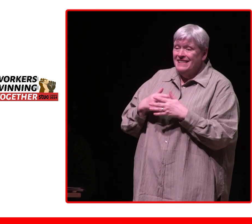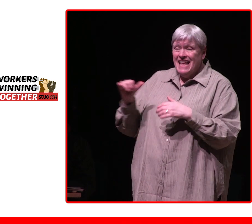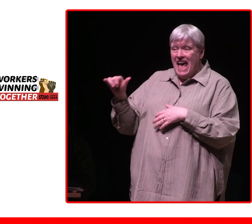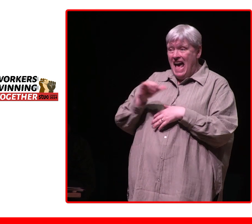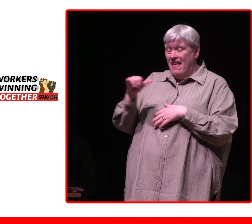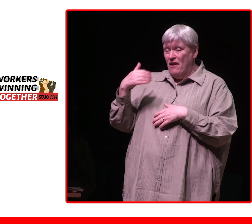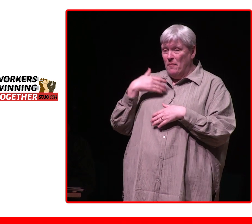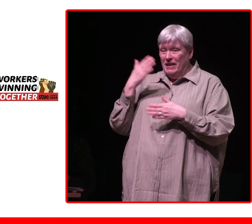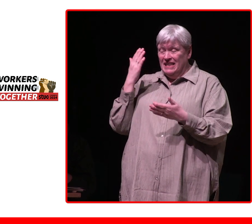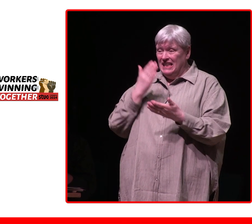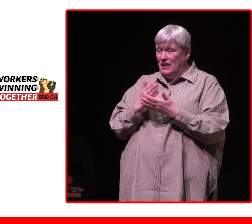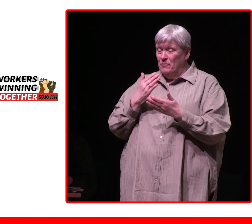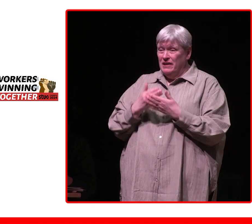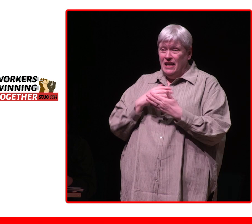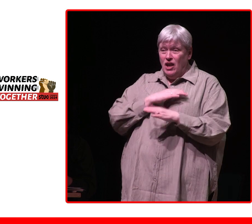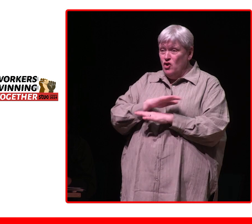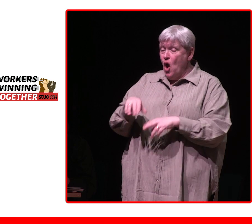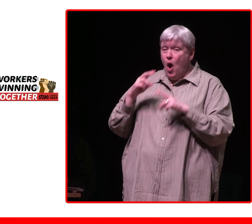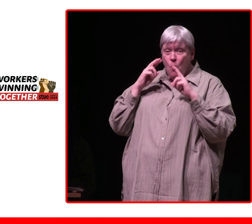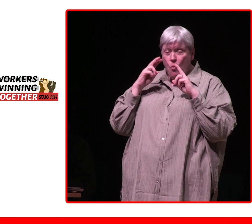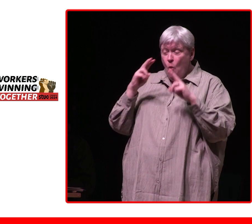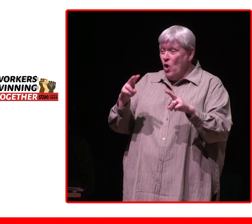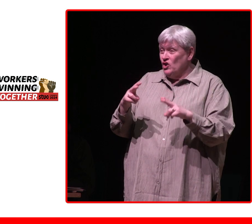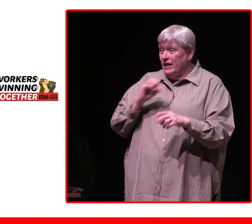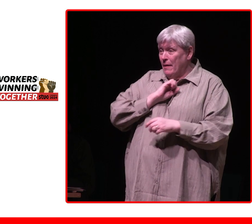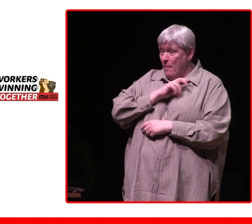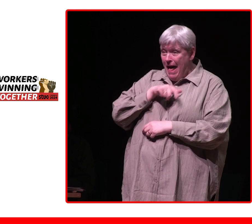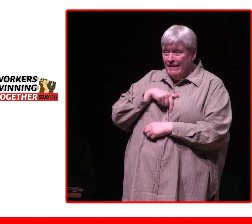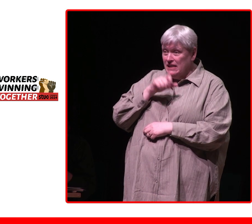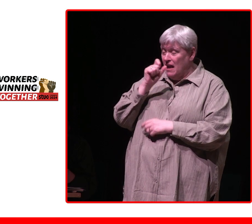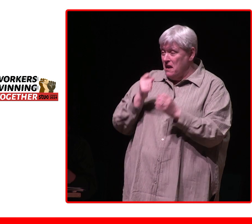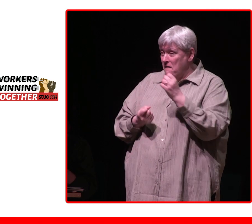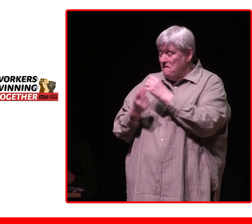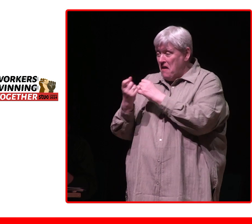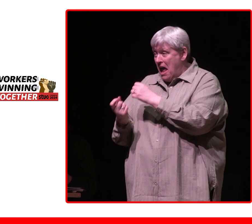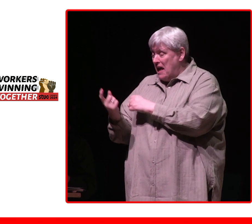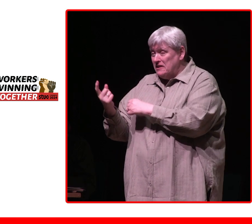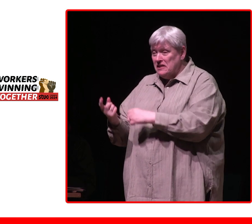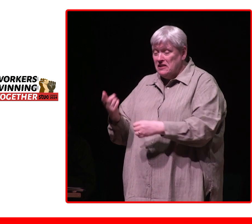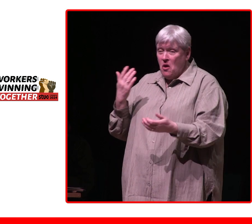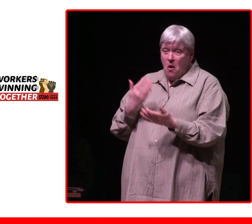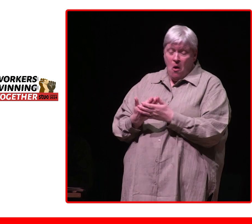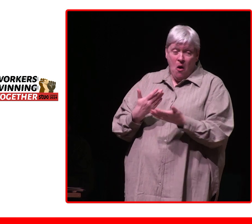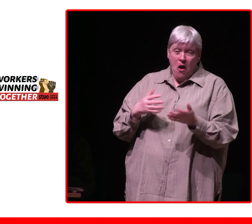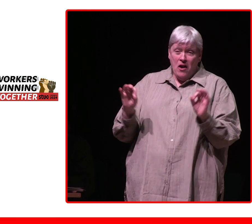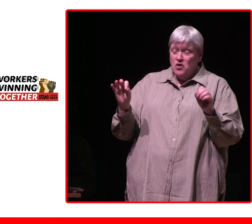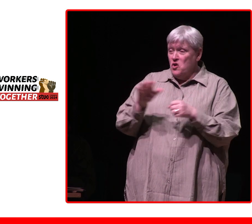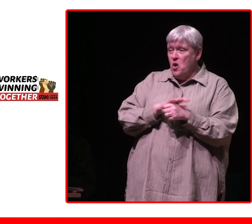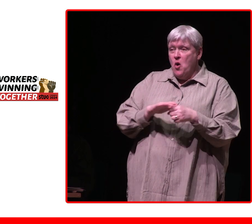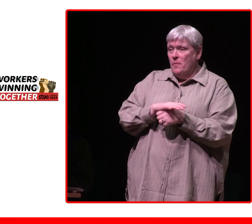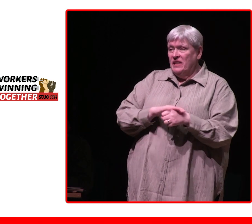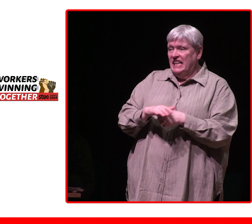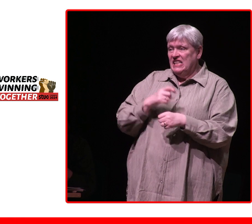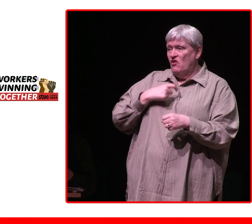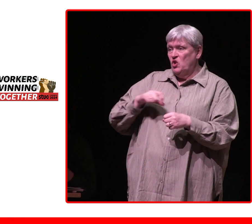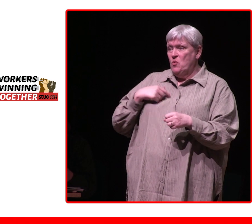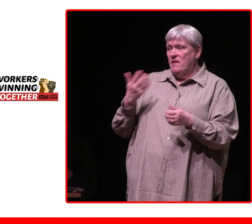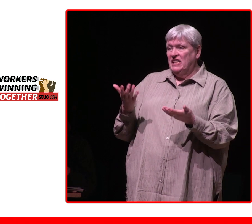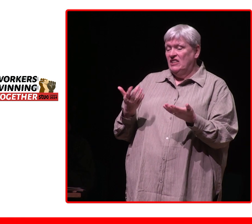been deliberately not watching the events unfold in Palestine or, quite frankly, has no place in the human